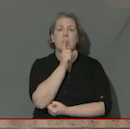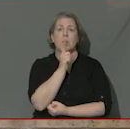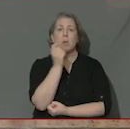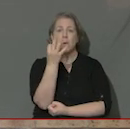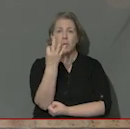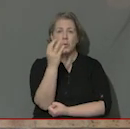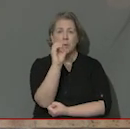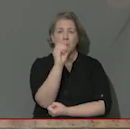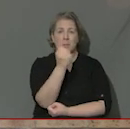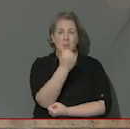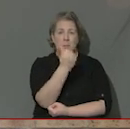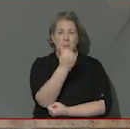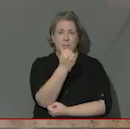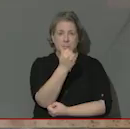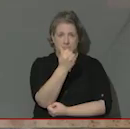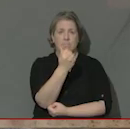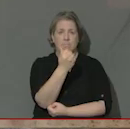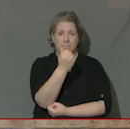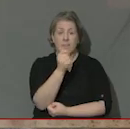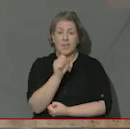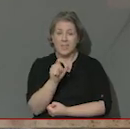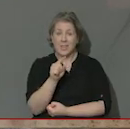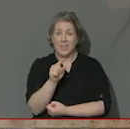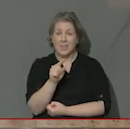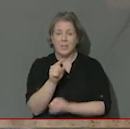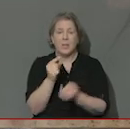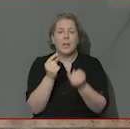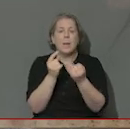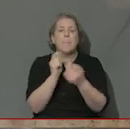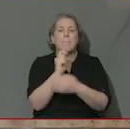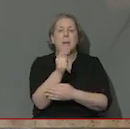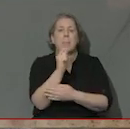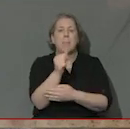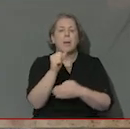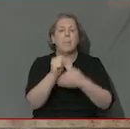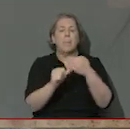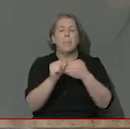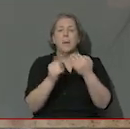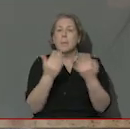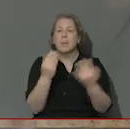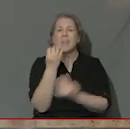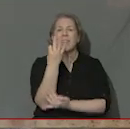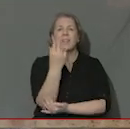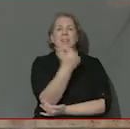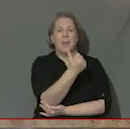597,306, and now we see that was for 38 payments.